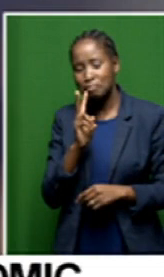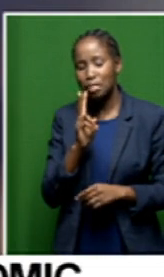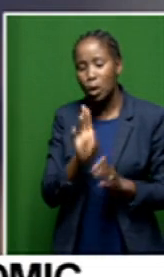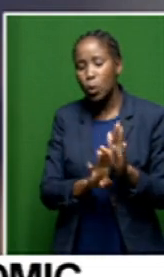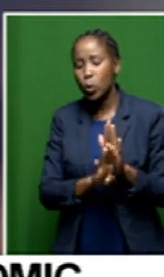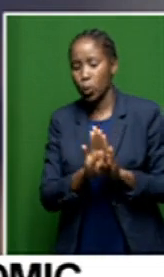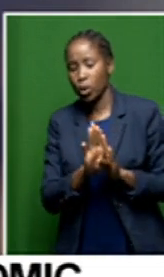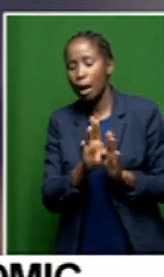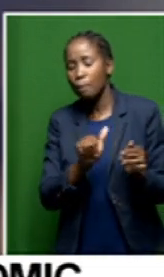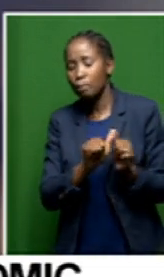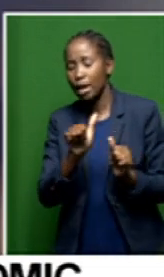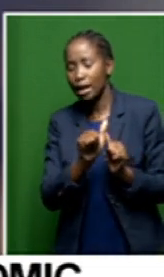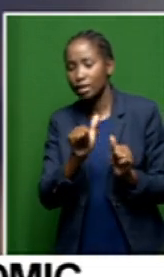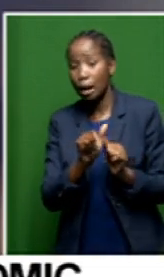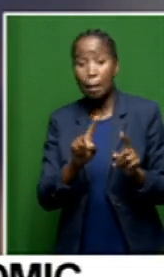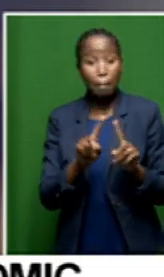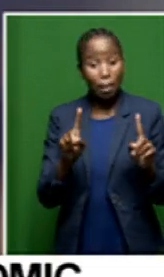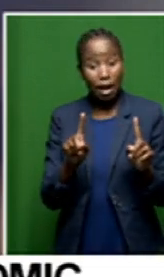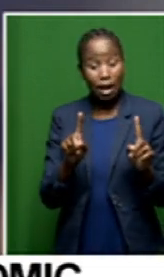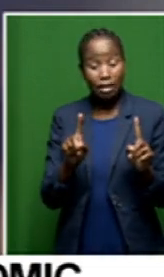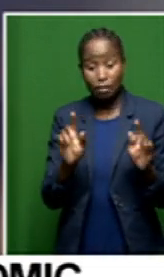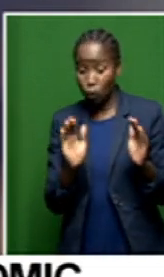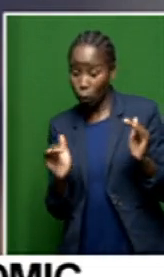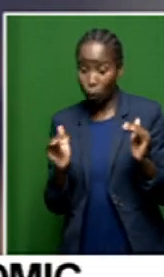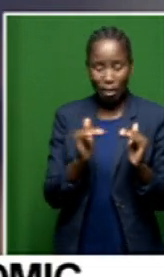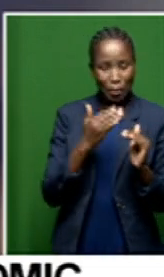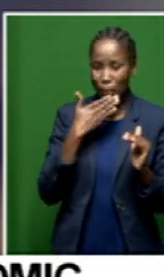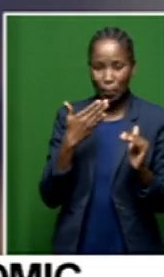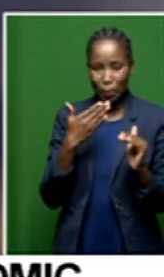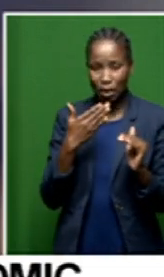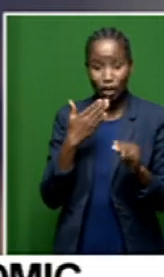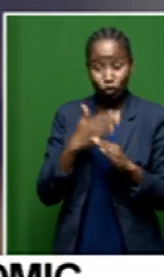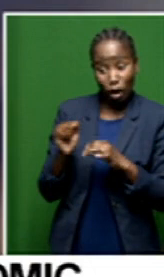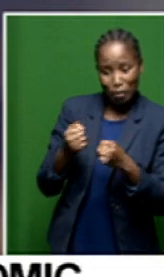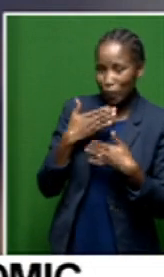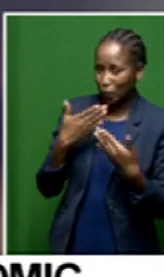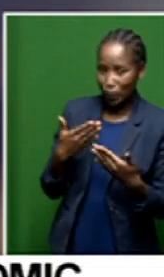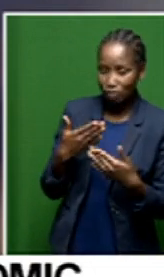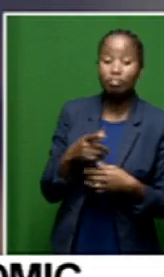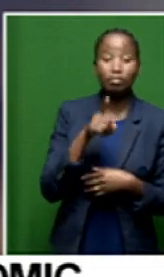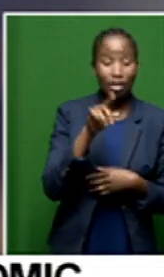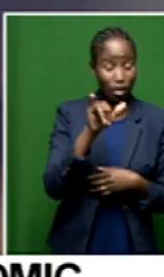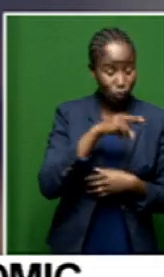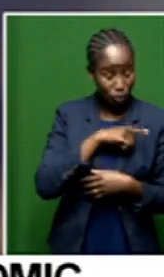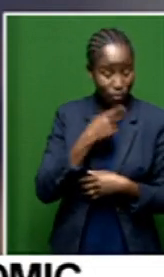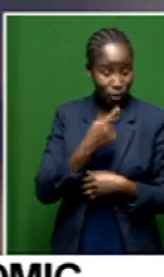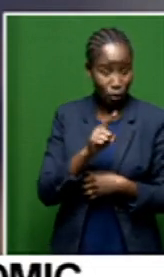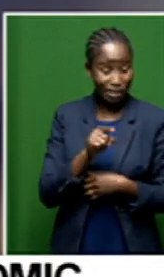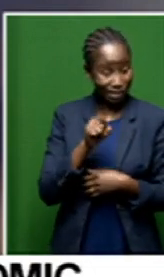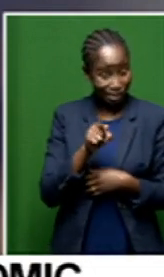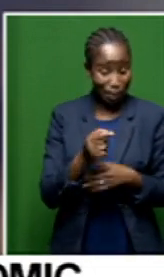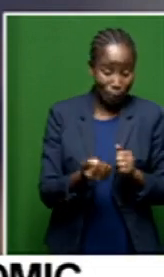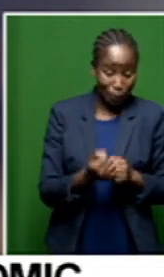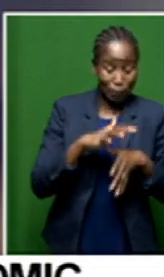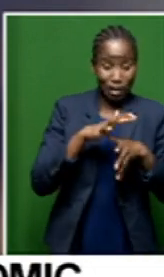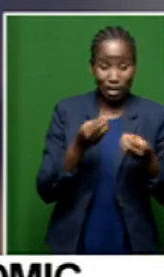looking better, but inequality is still not getting better, employment not getting better. And this is why, Leanne, I'm saying that those fundamentals are really going to